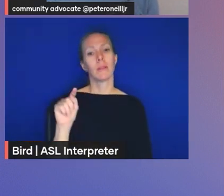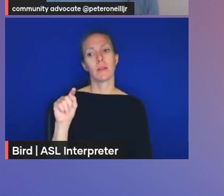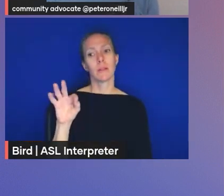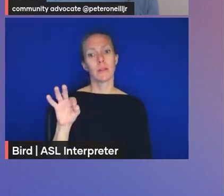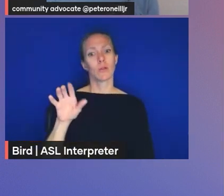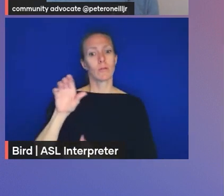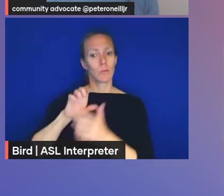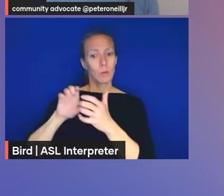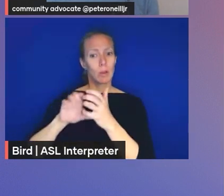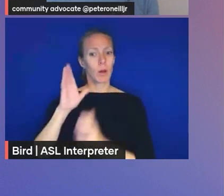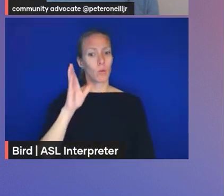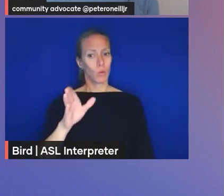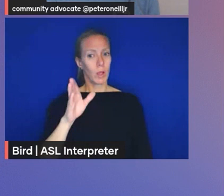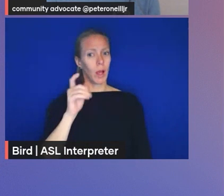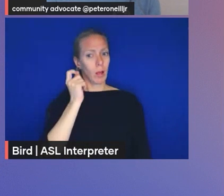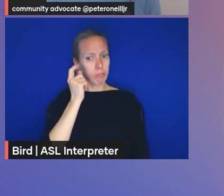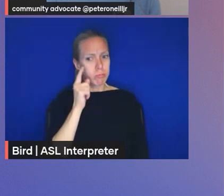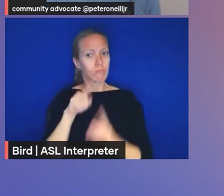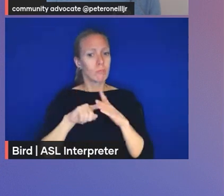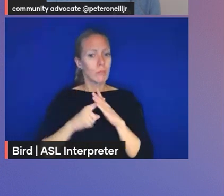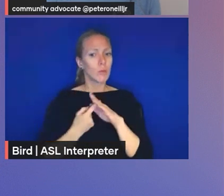start running